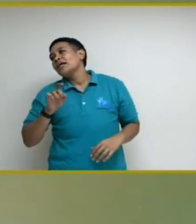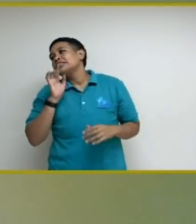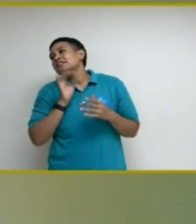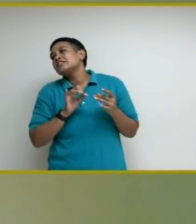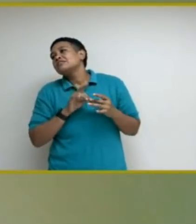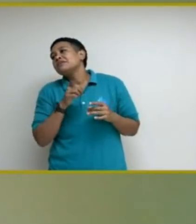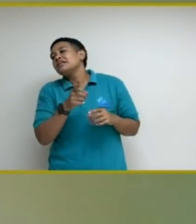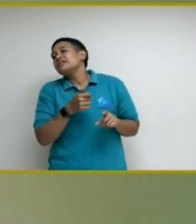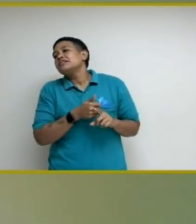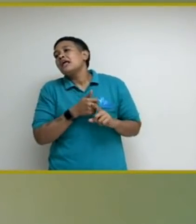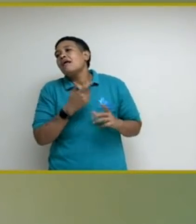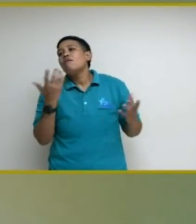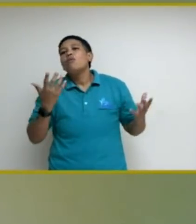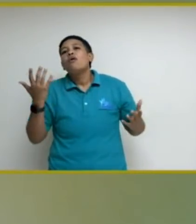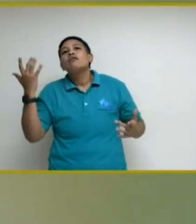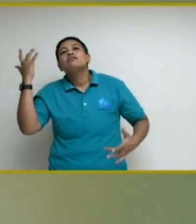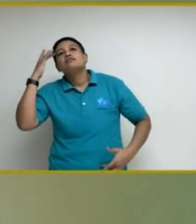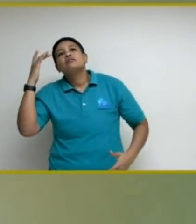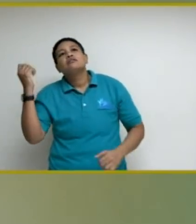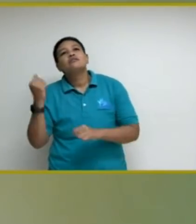the symptoms